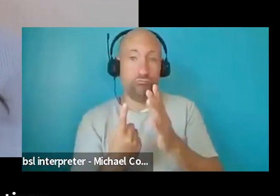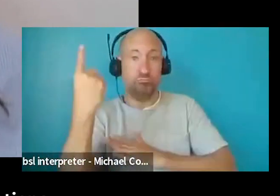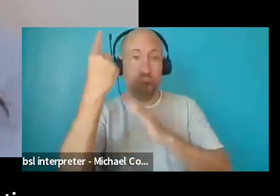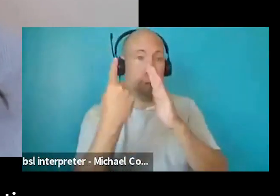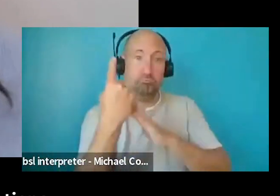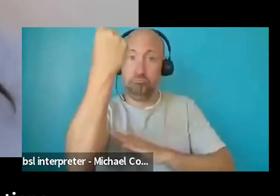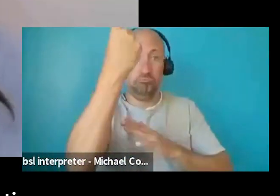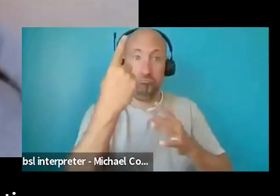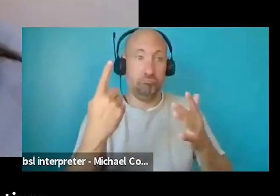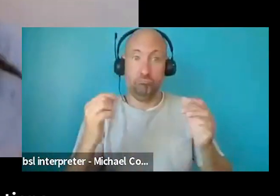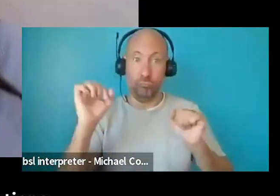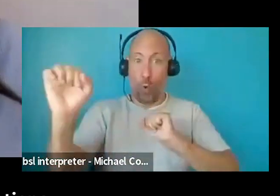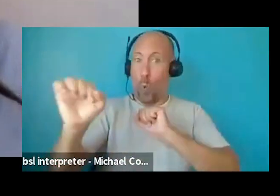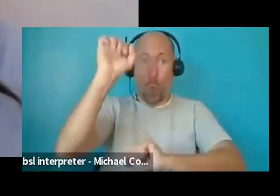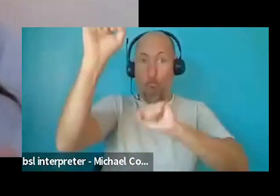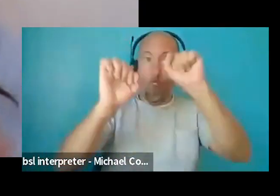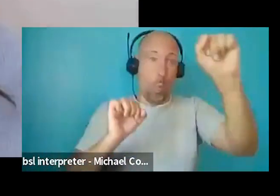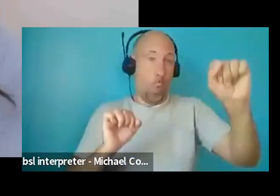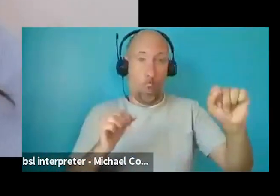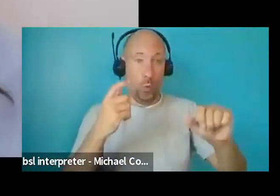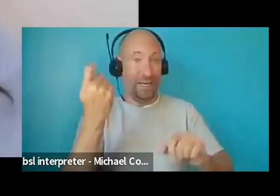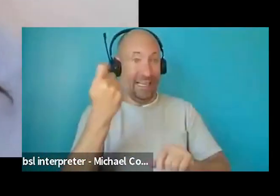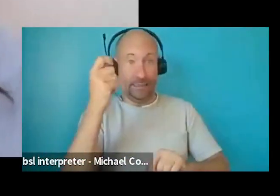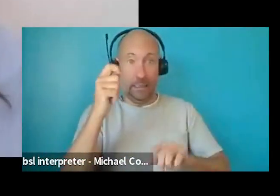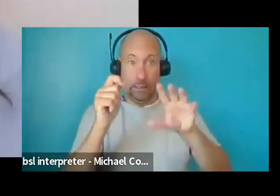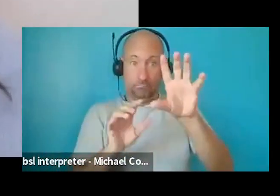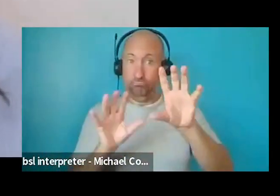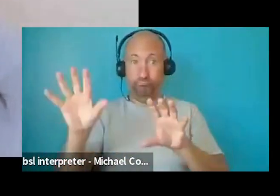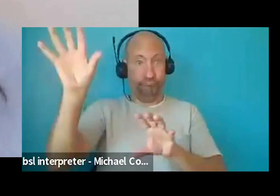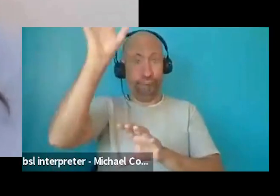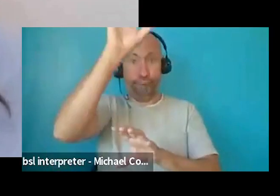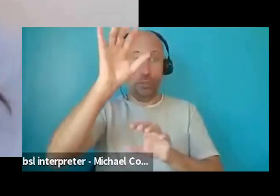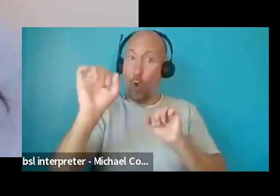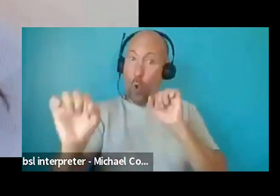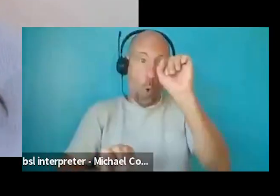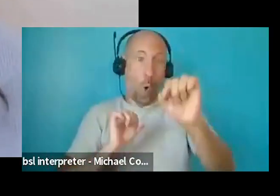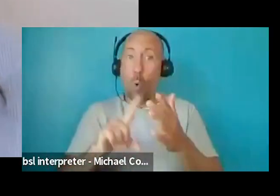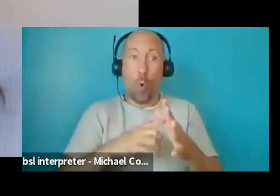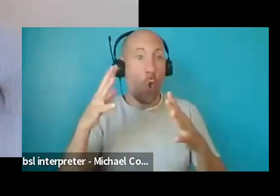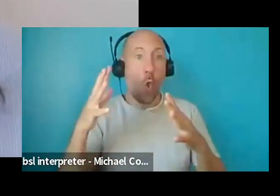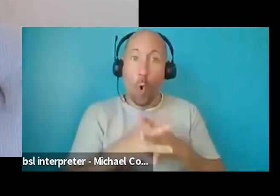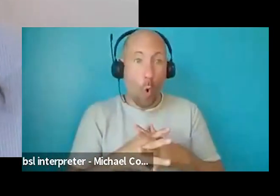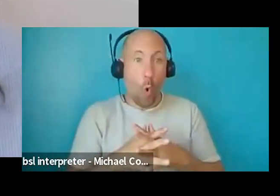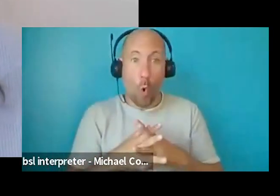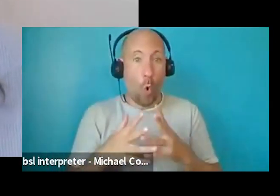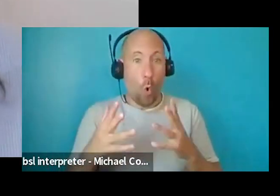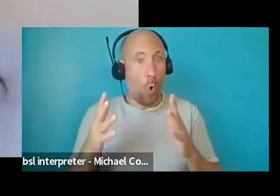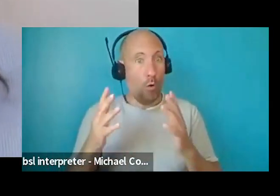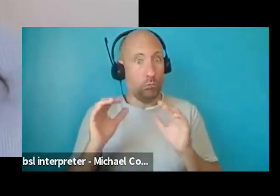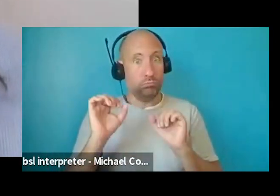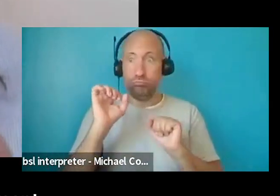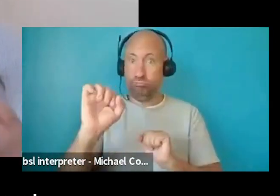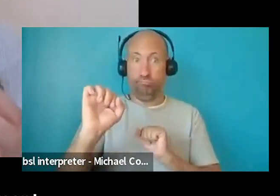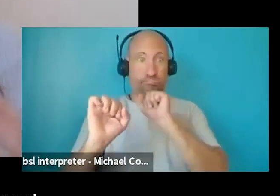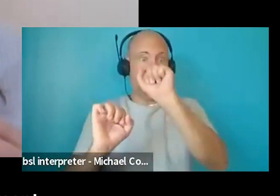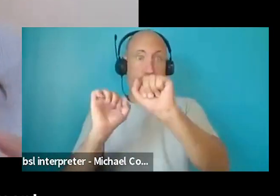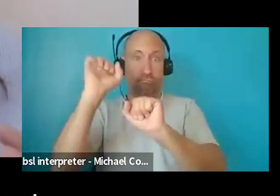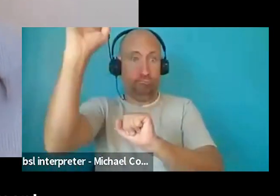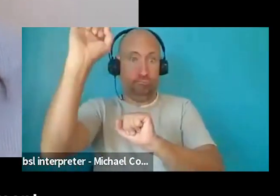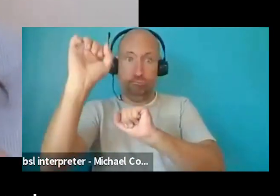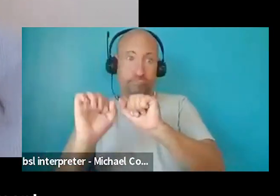a statute of their own, and they even pass laws in a number of sectors.